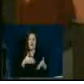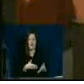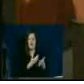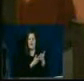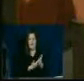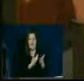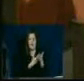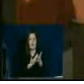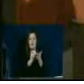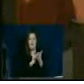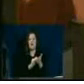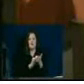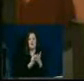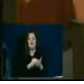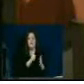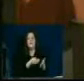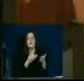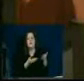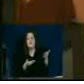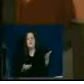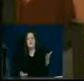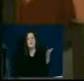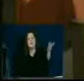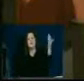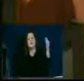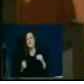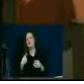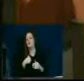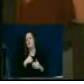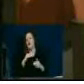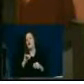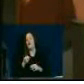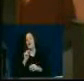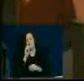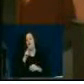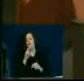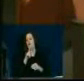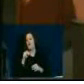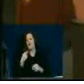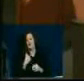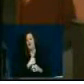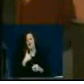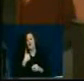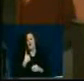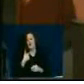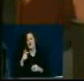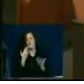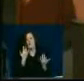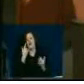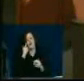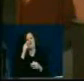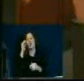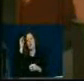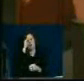when it was stated by our law director on November 30th at our meeting that we're waiting for an